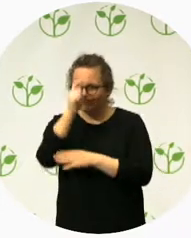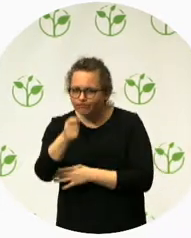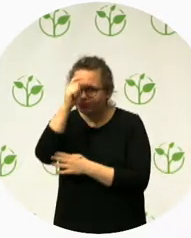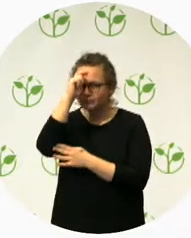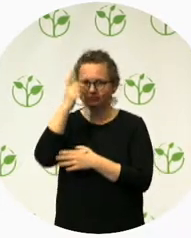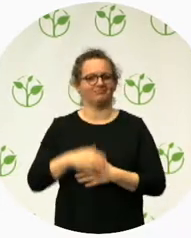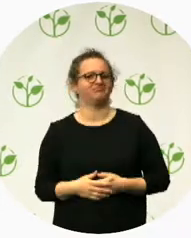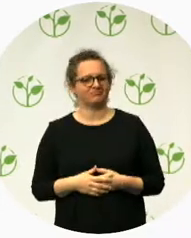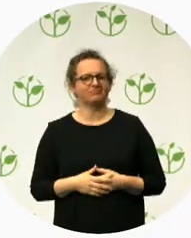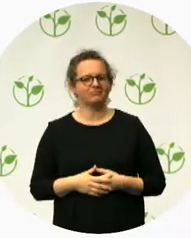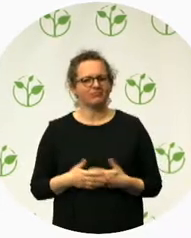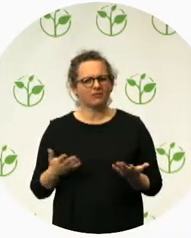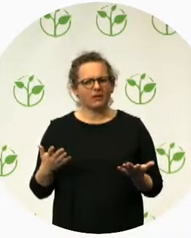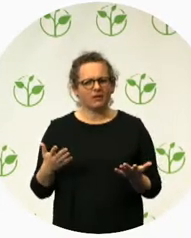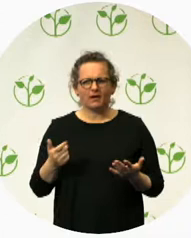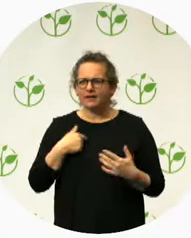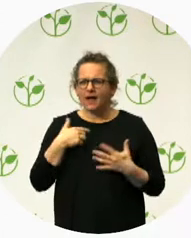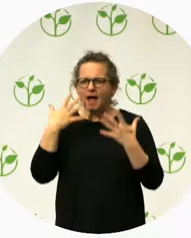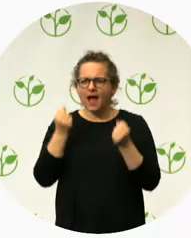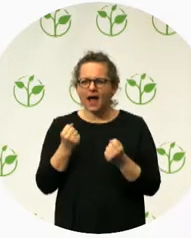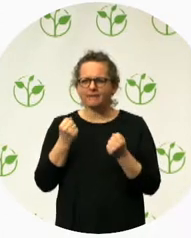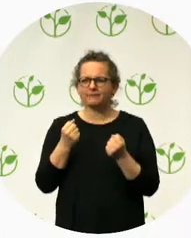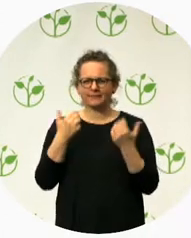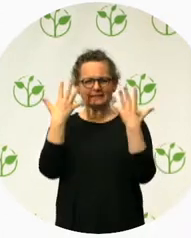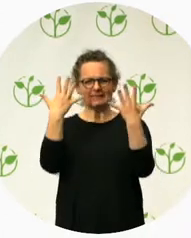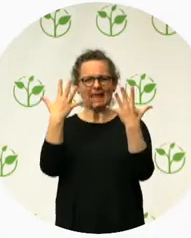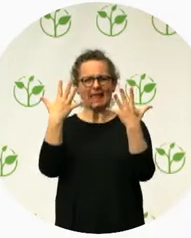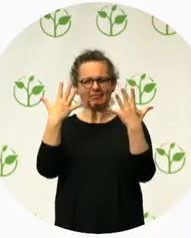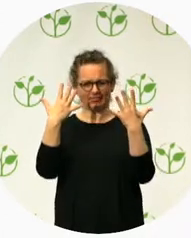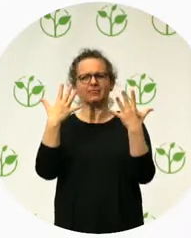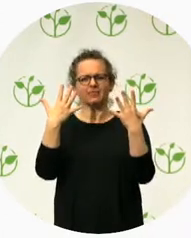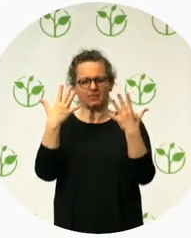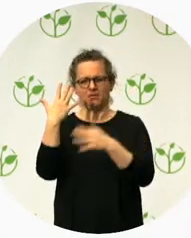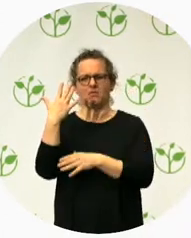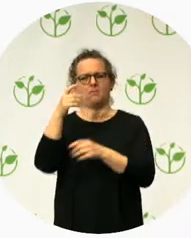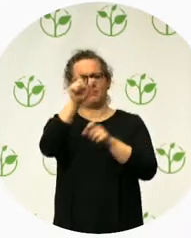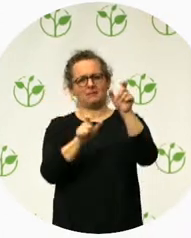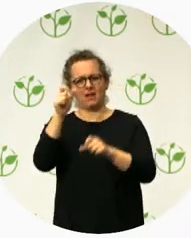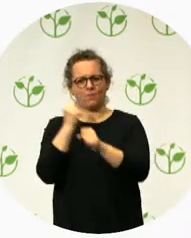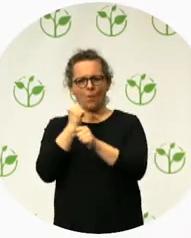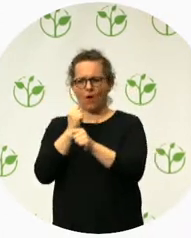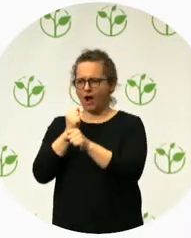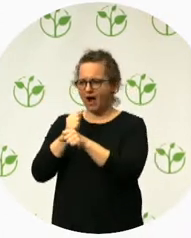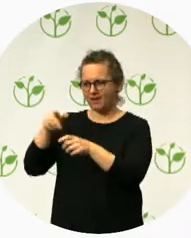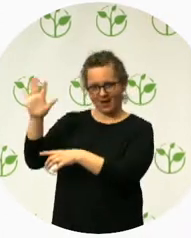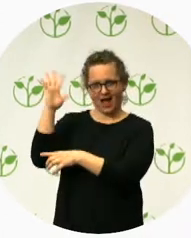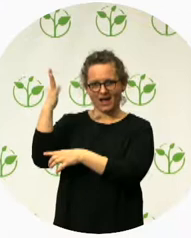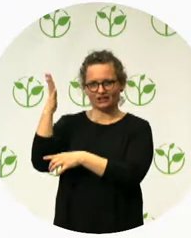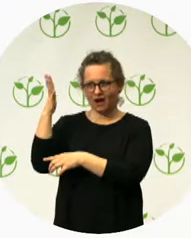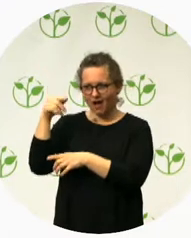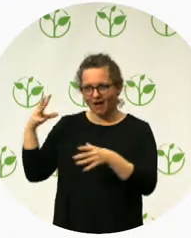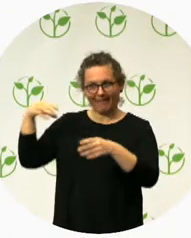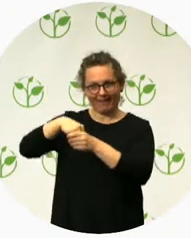Ashoka Impact Zero Project program to look at scaling those innovations for greater impact. And once again, joining the dots